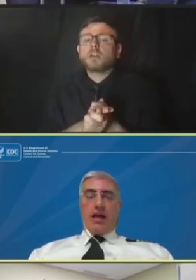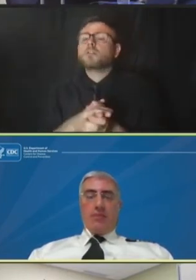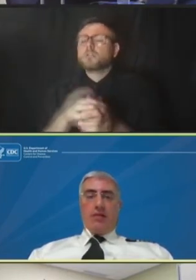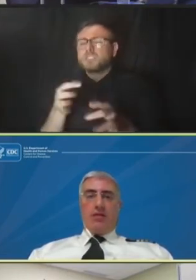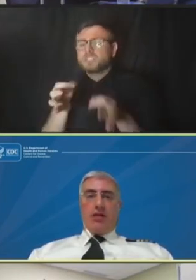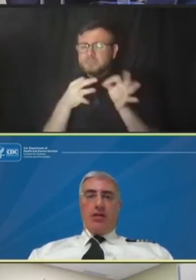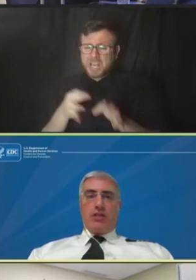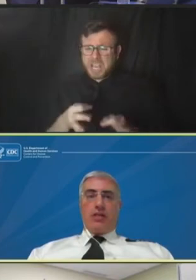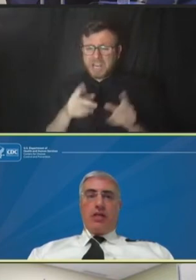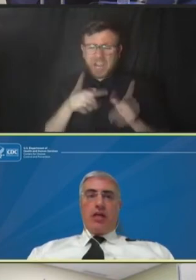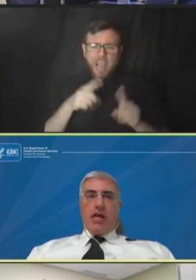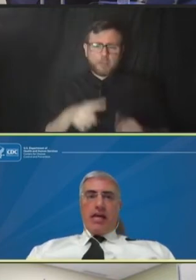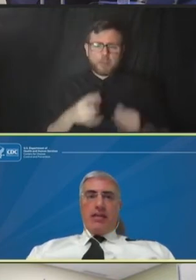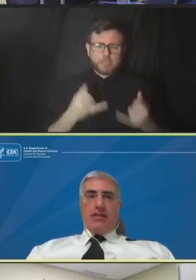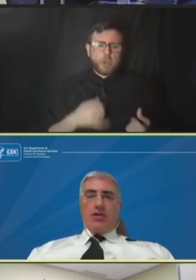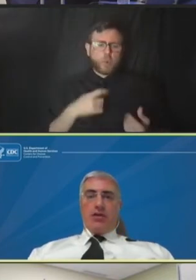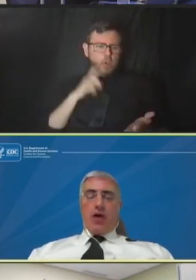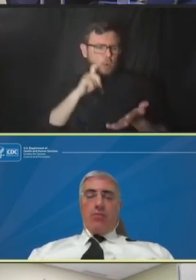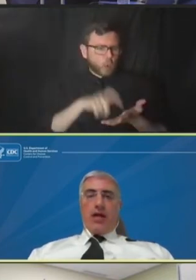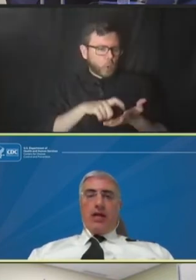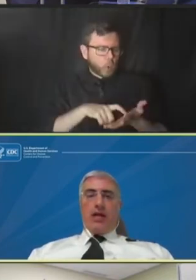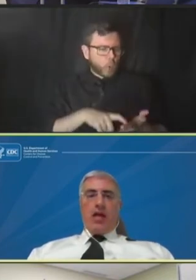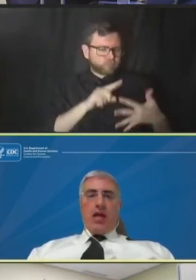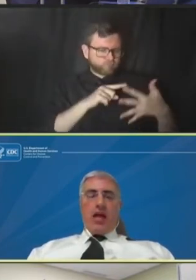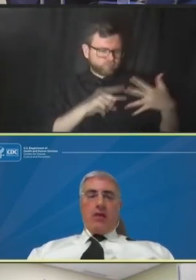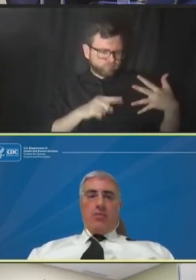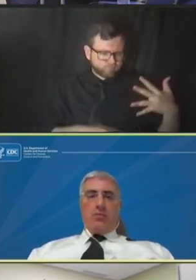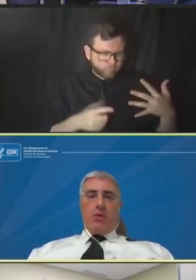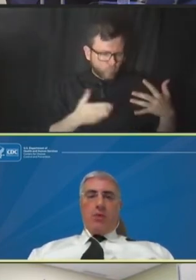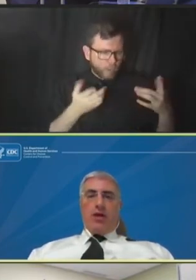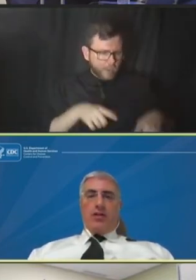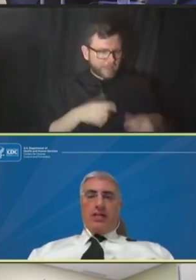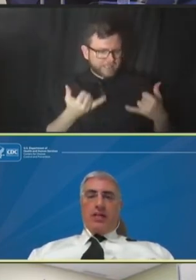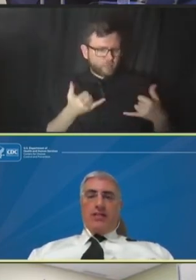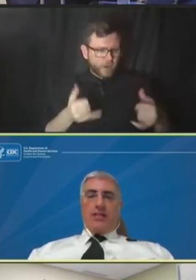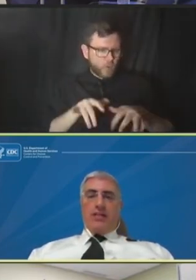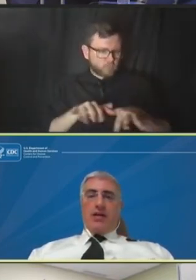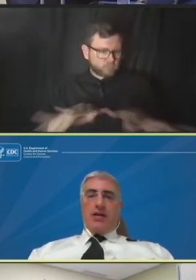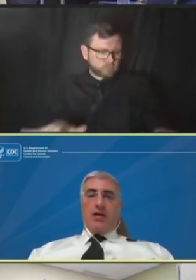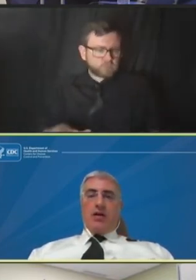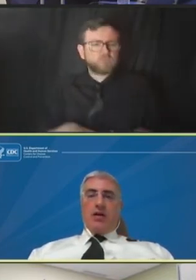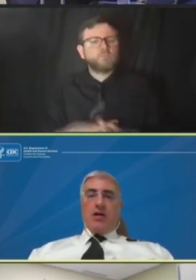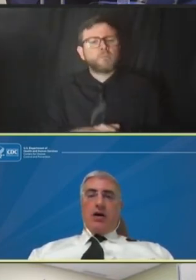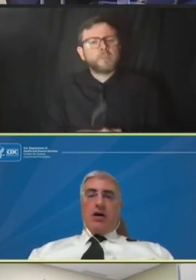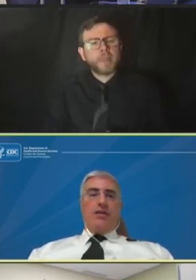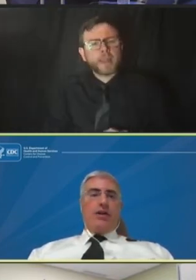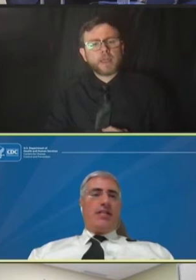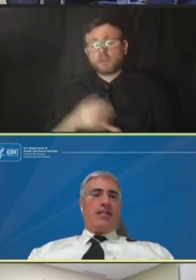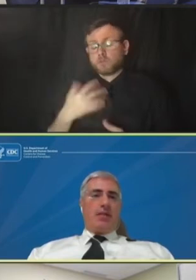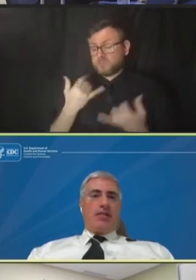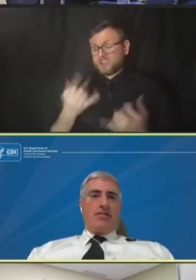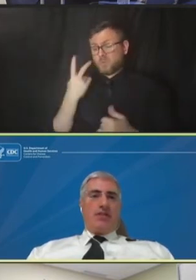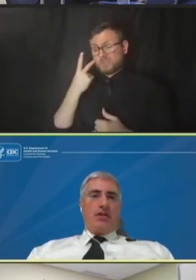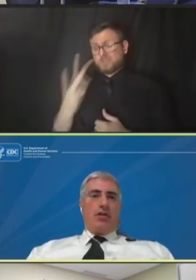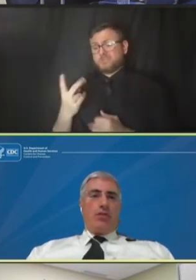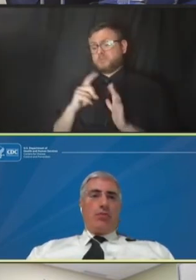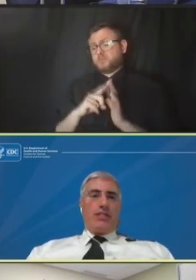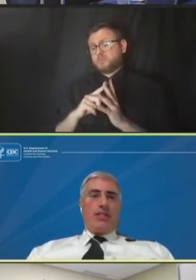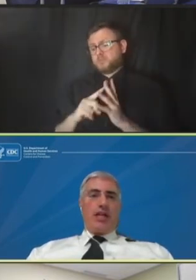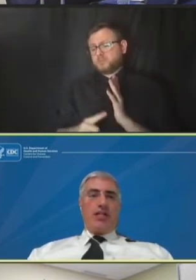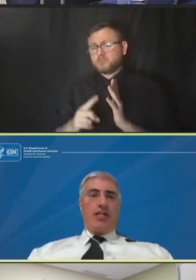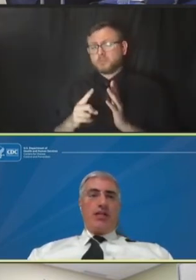and epidemiologically in this current outbreak. And what we are seeing is that there is a bit different